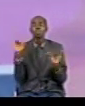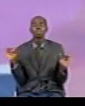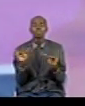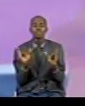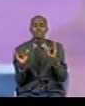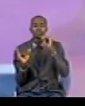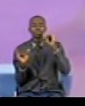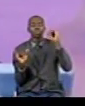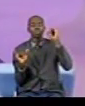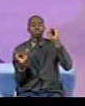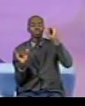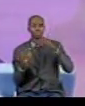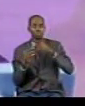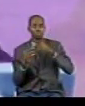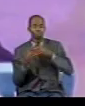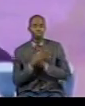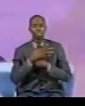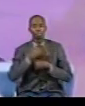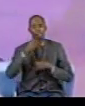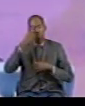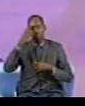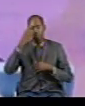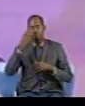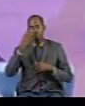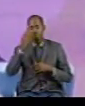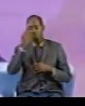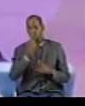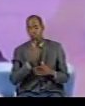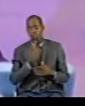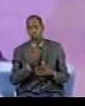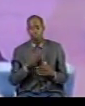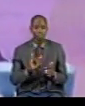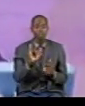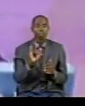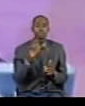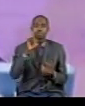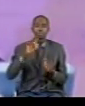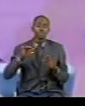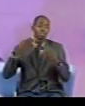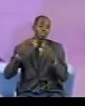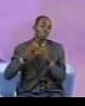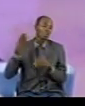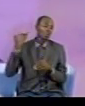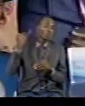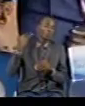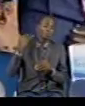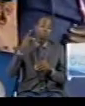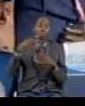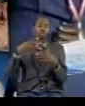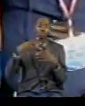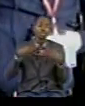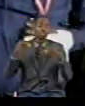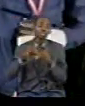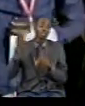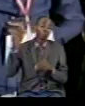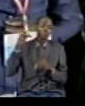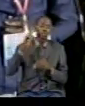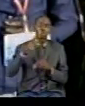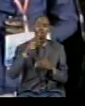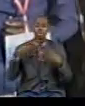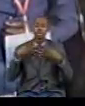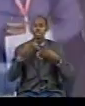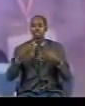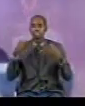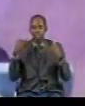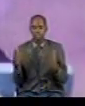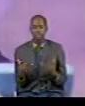forever. You healed in the past. You are healing right now. You have come to destroy the works